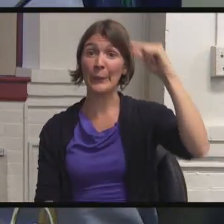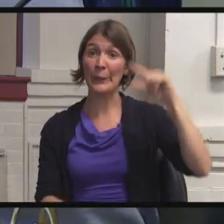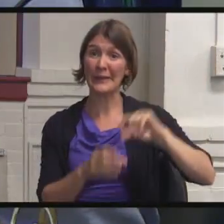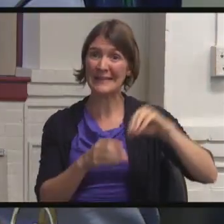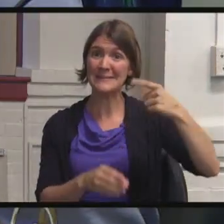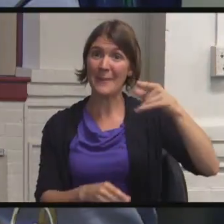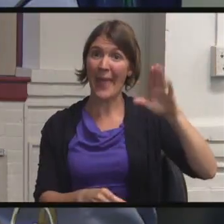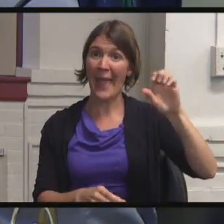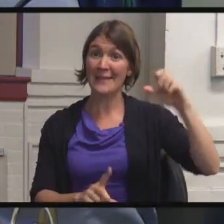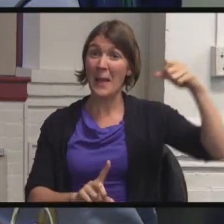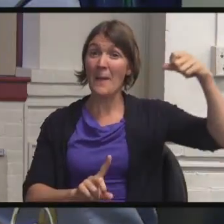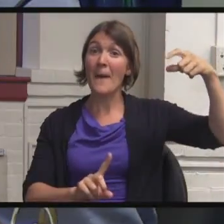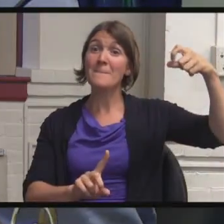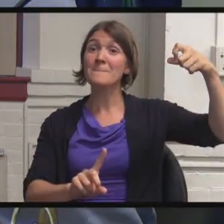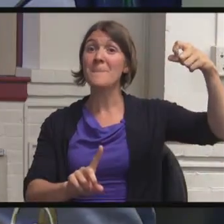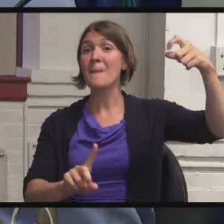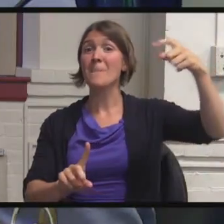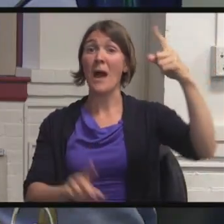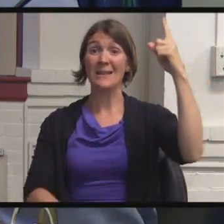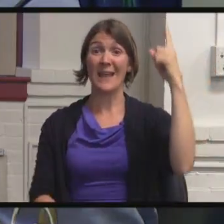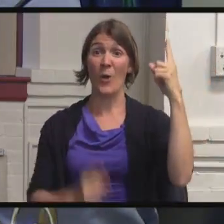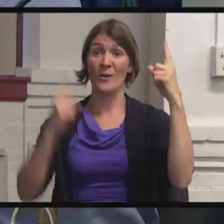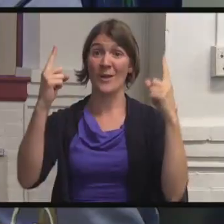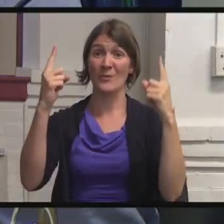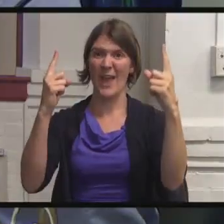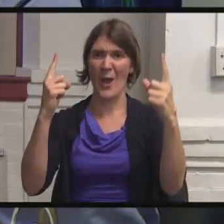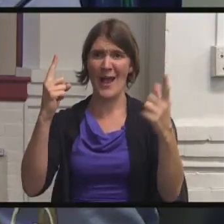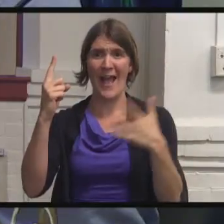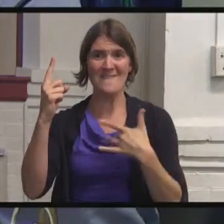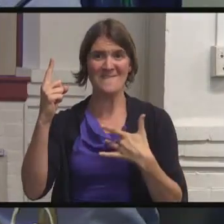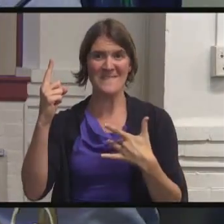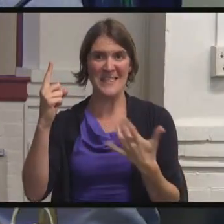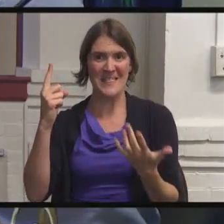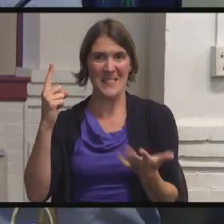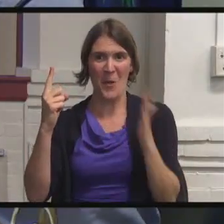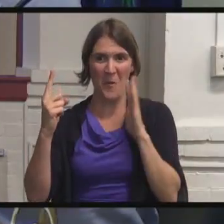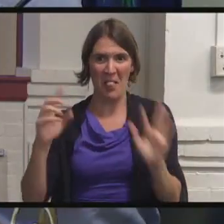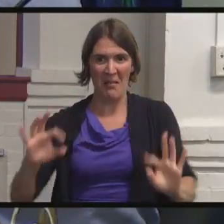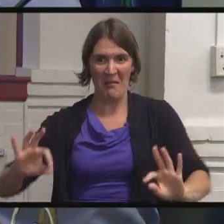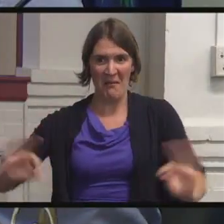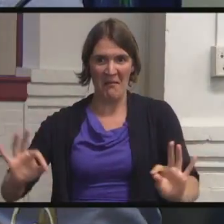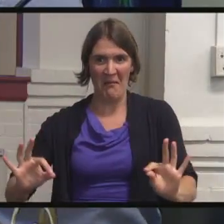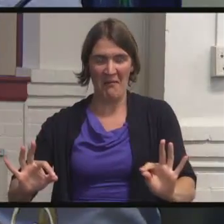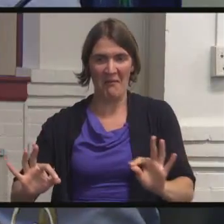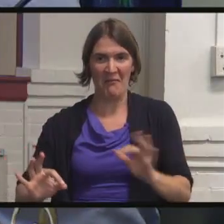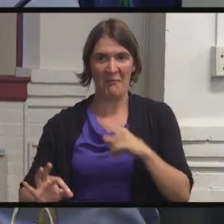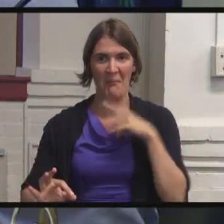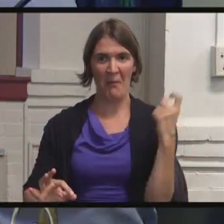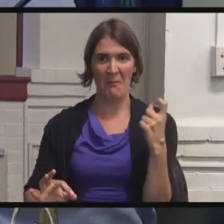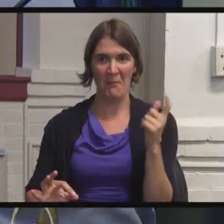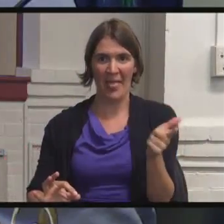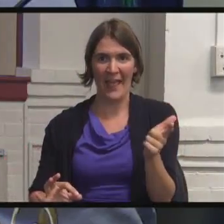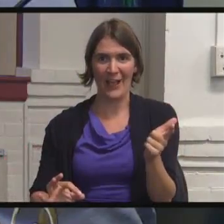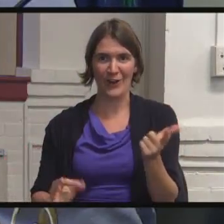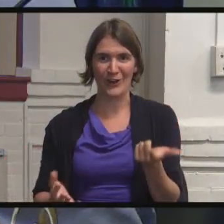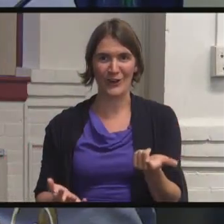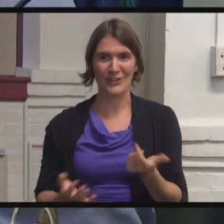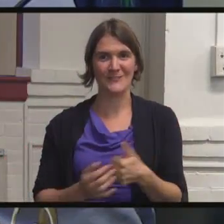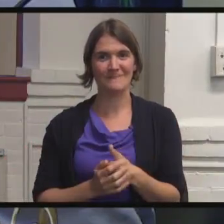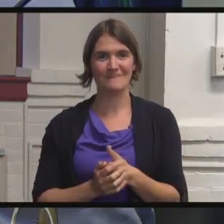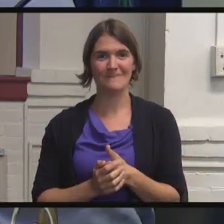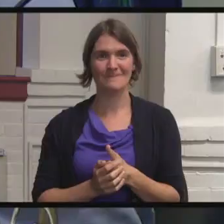this is going to be a long-range thing with towers being the only way that you're going to be able to signal from one spot to another.